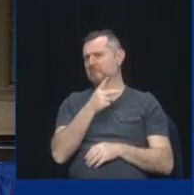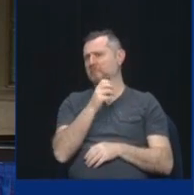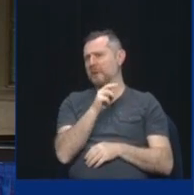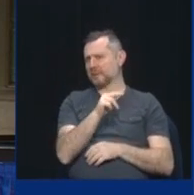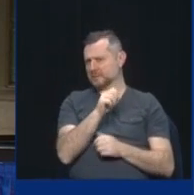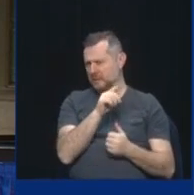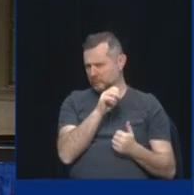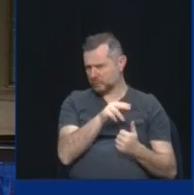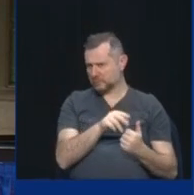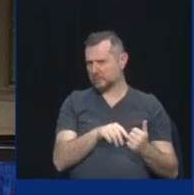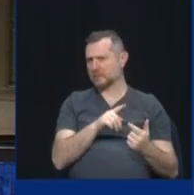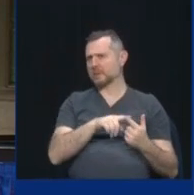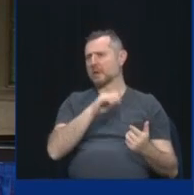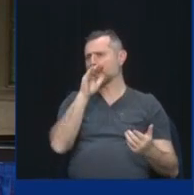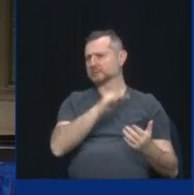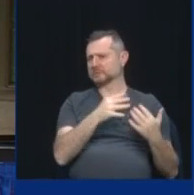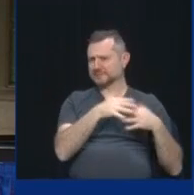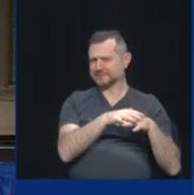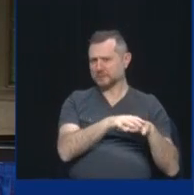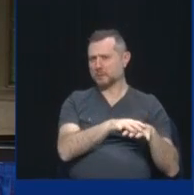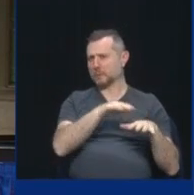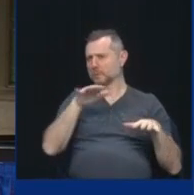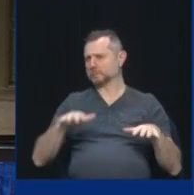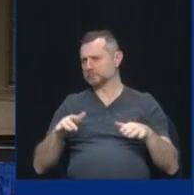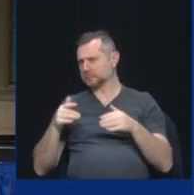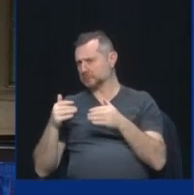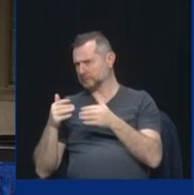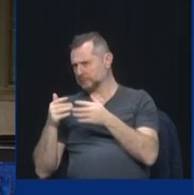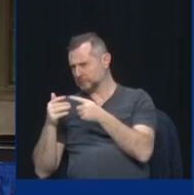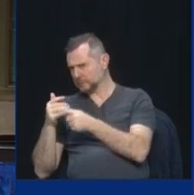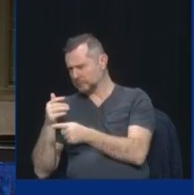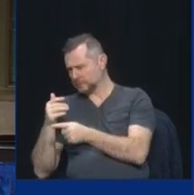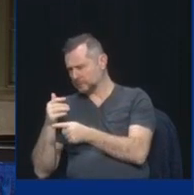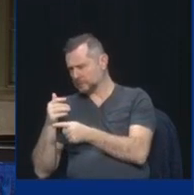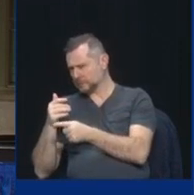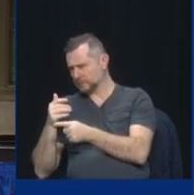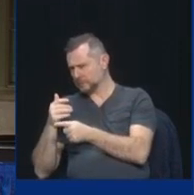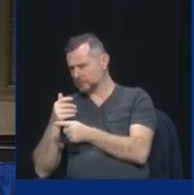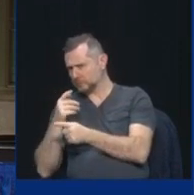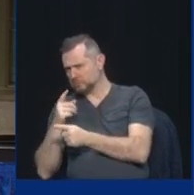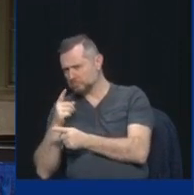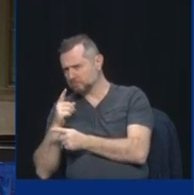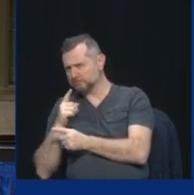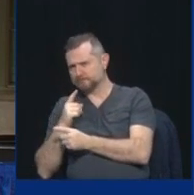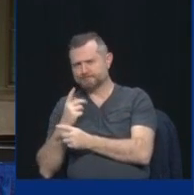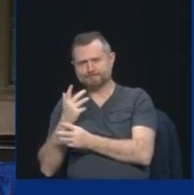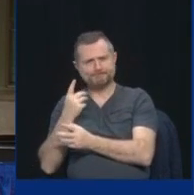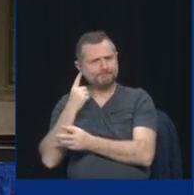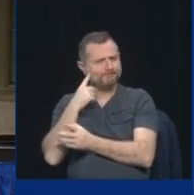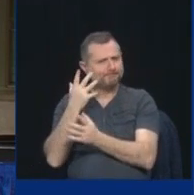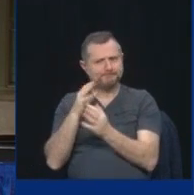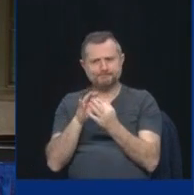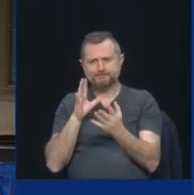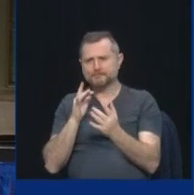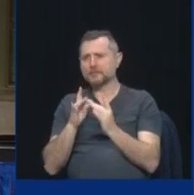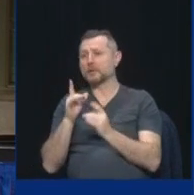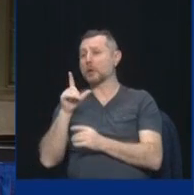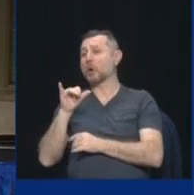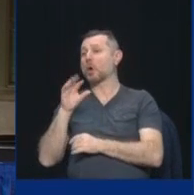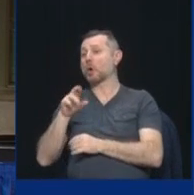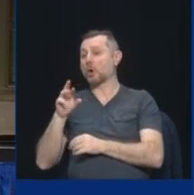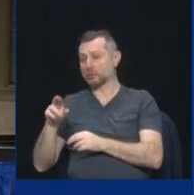and develop all that capacity by connecting Metro North with Penn Station. So can you talk about that, especially for Long Island, where commuter two will